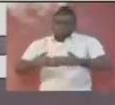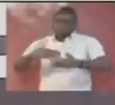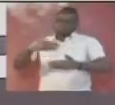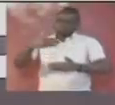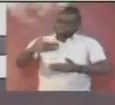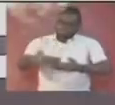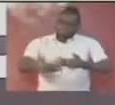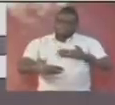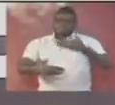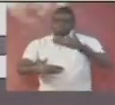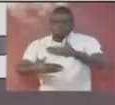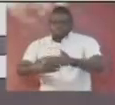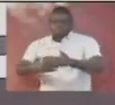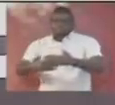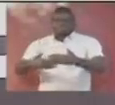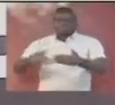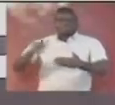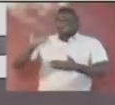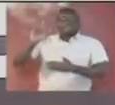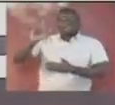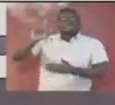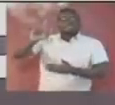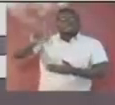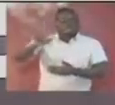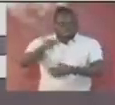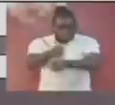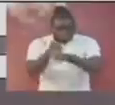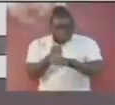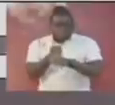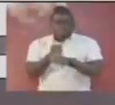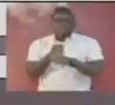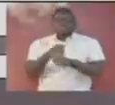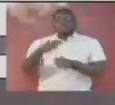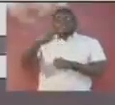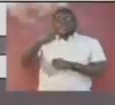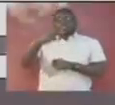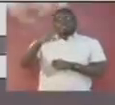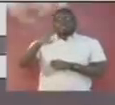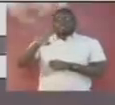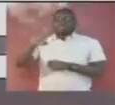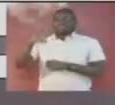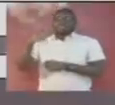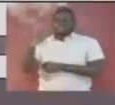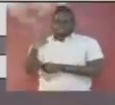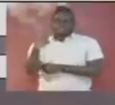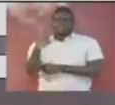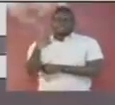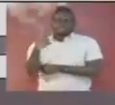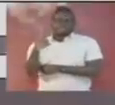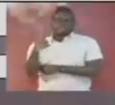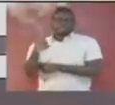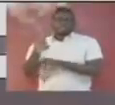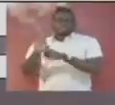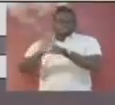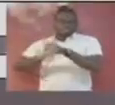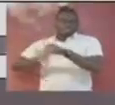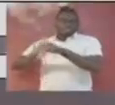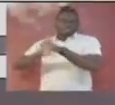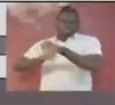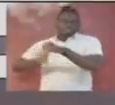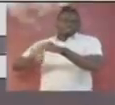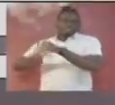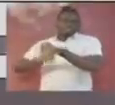of herd immunity. What I can say is that once we continue with the